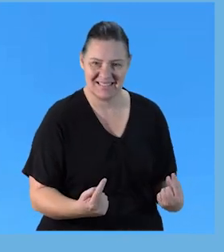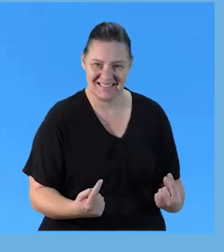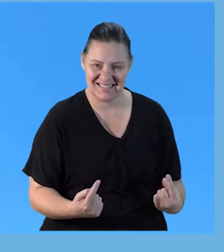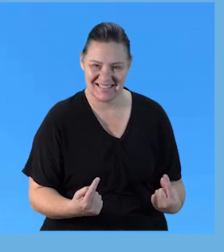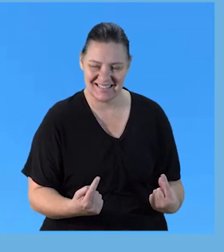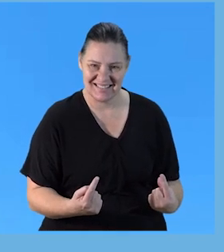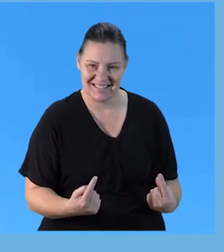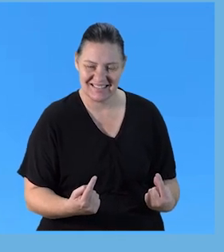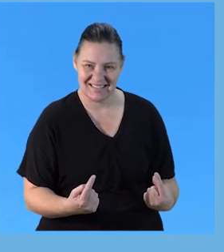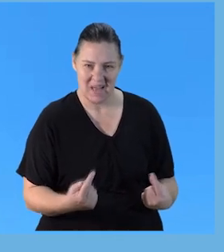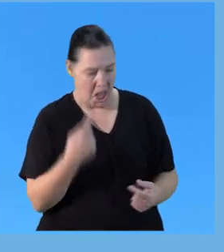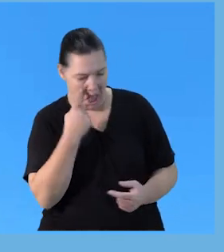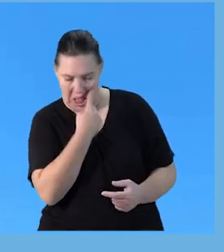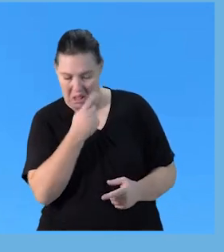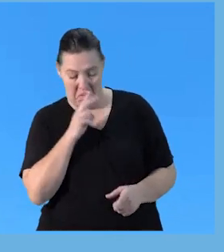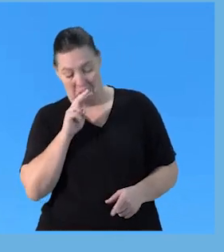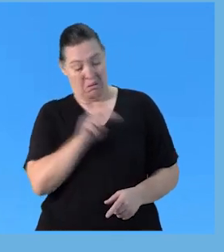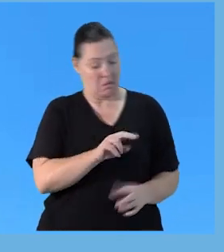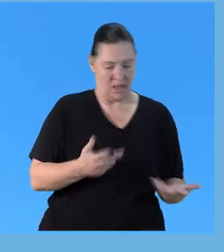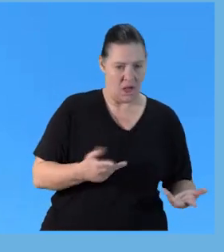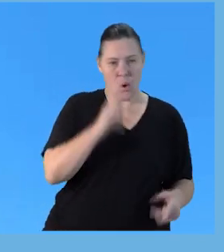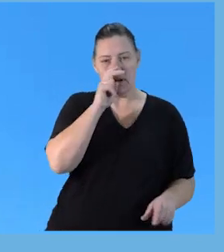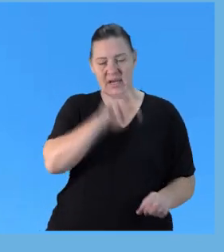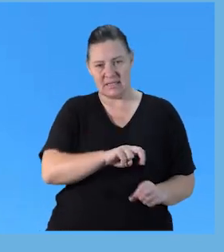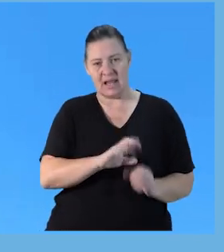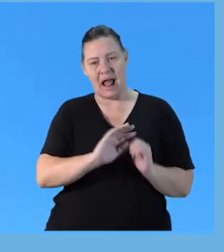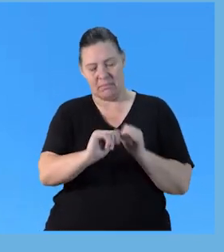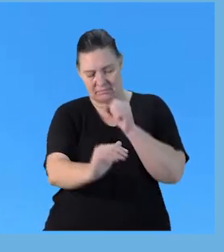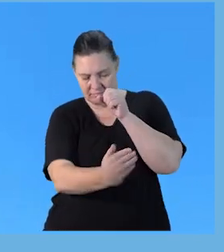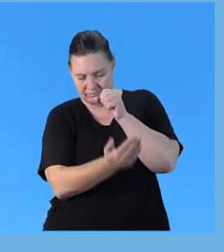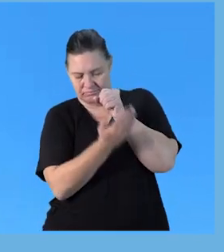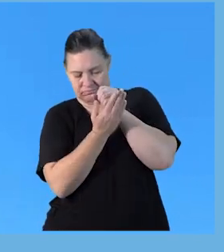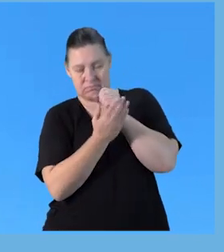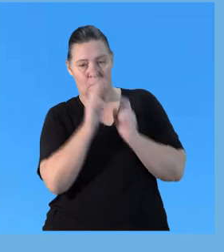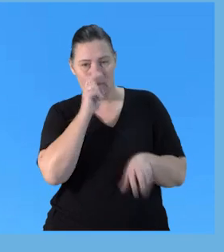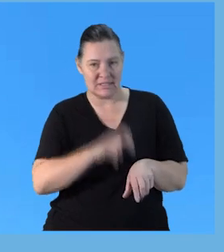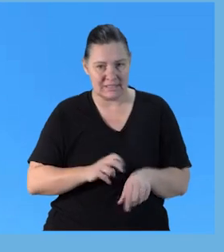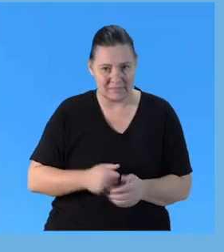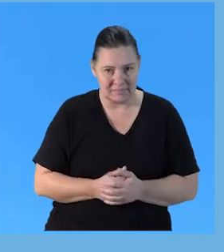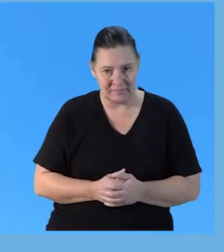to show the resistance, or we can have another symbol,